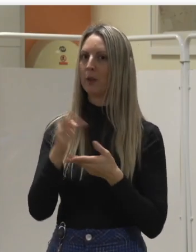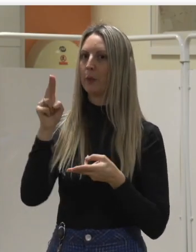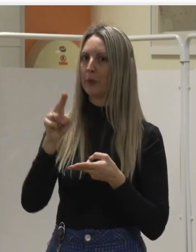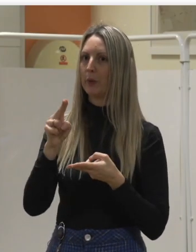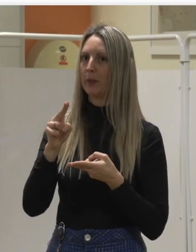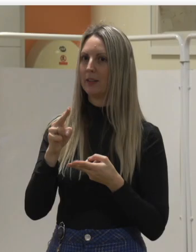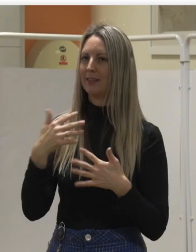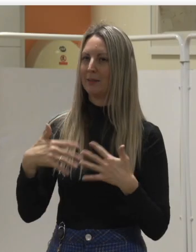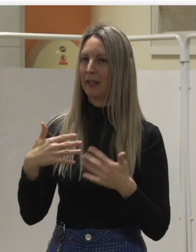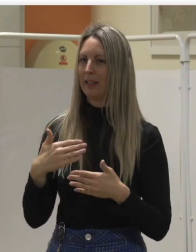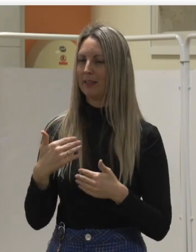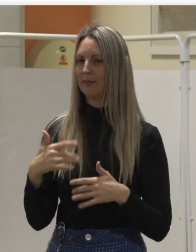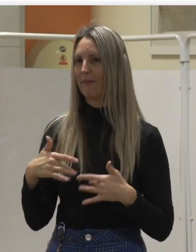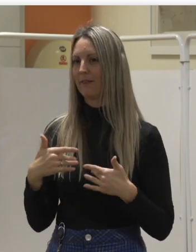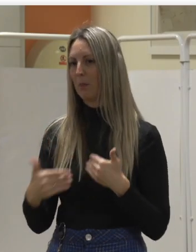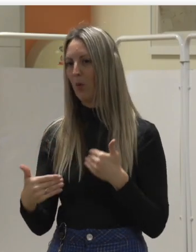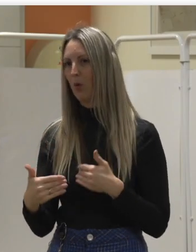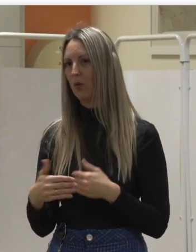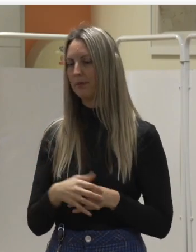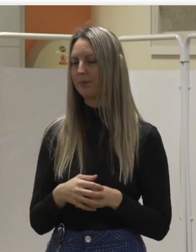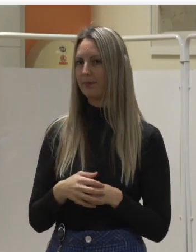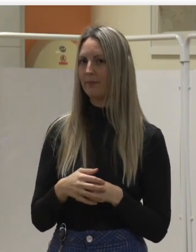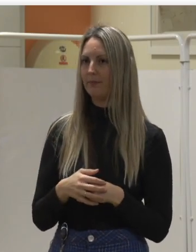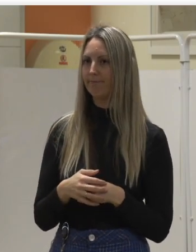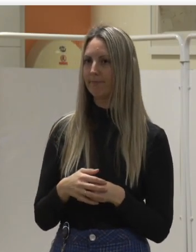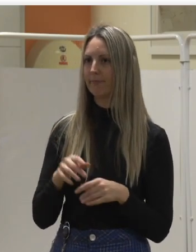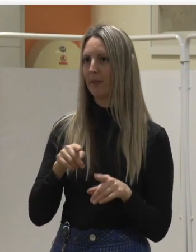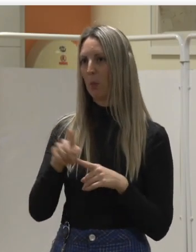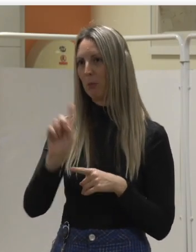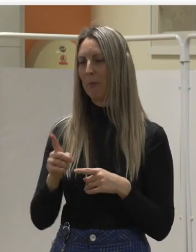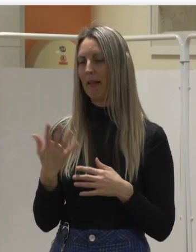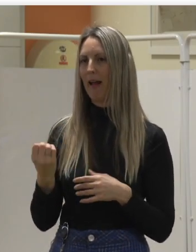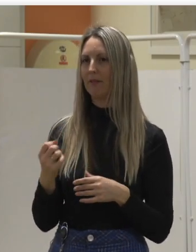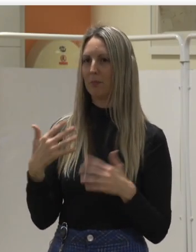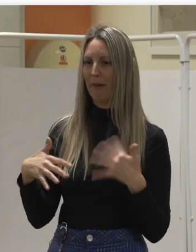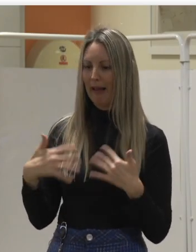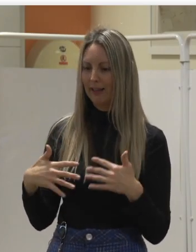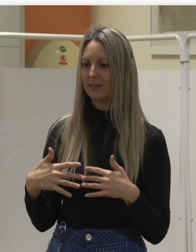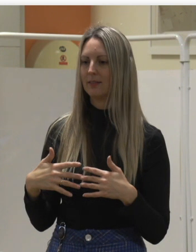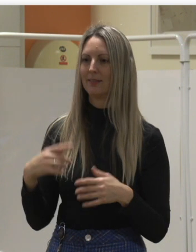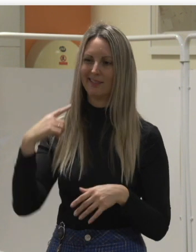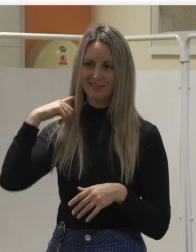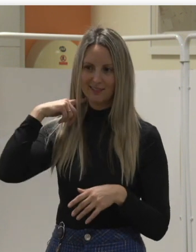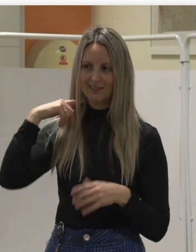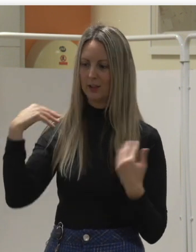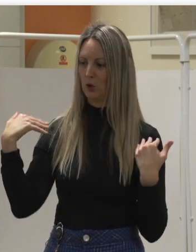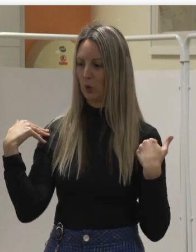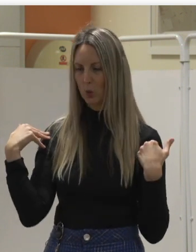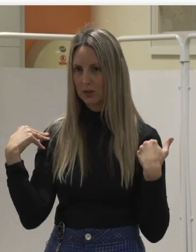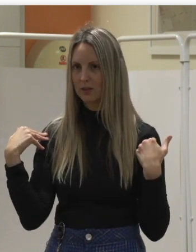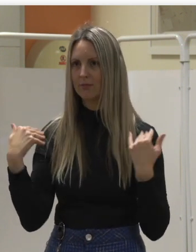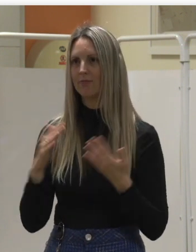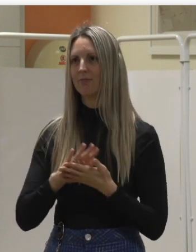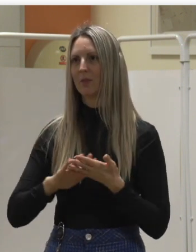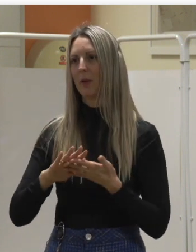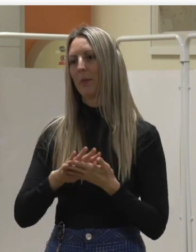tear problems in their neck and shoulders. So steroid is not a specific treatment just for polymyalgia. It also